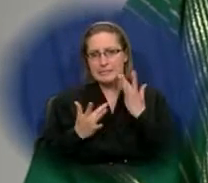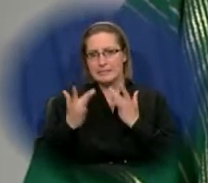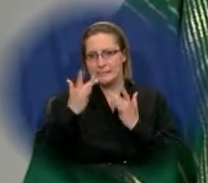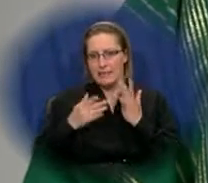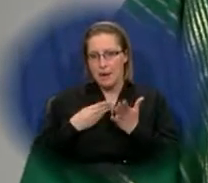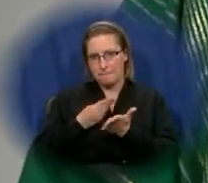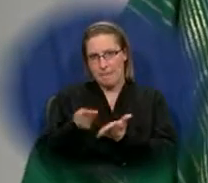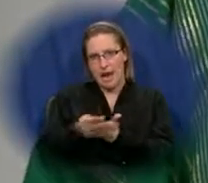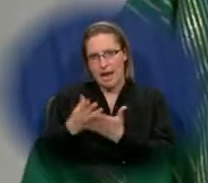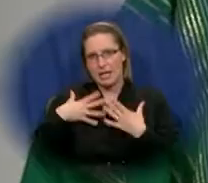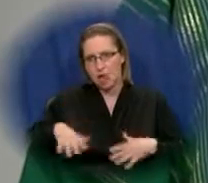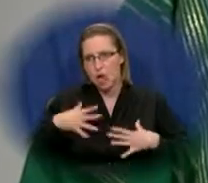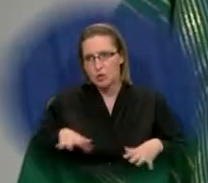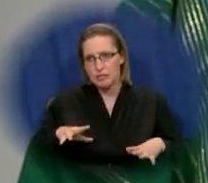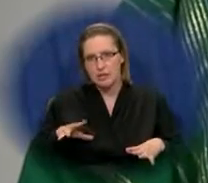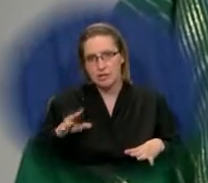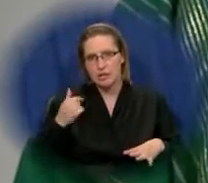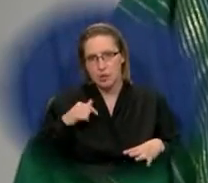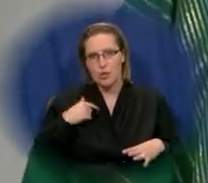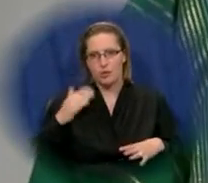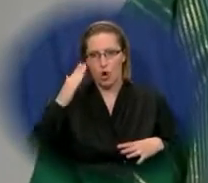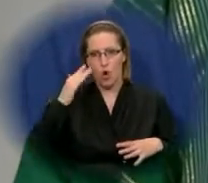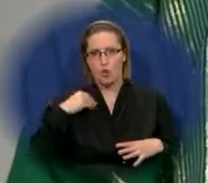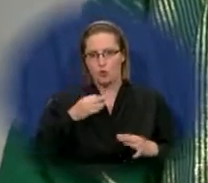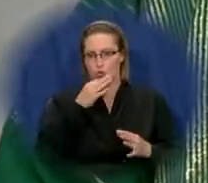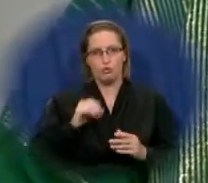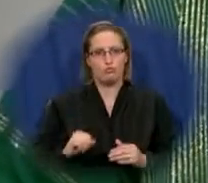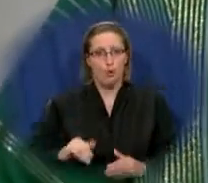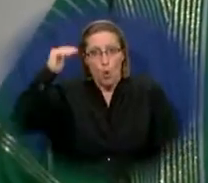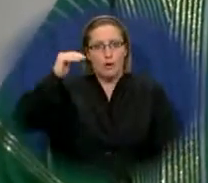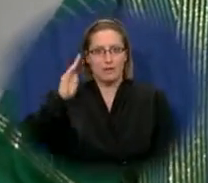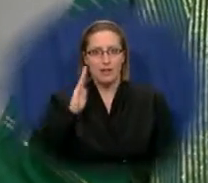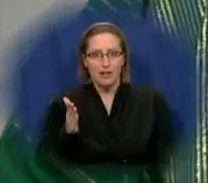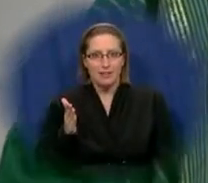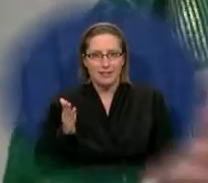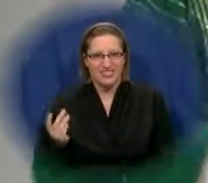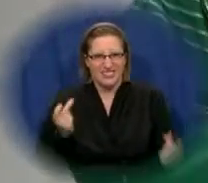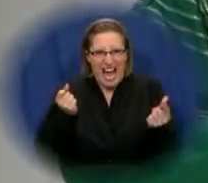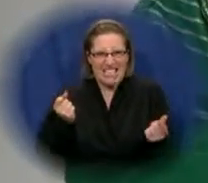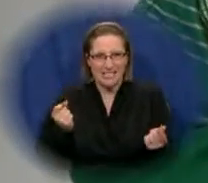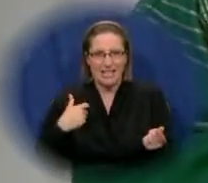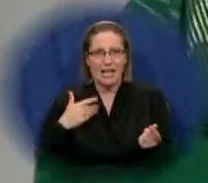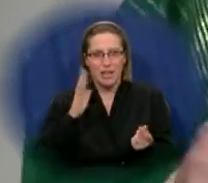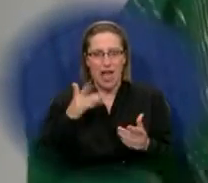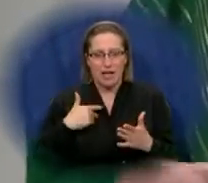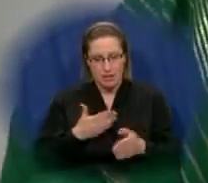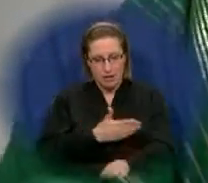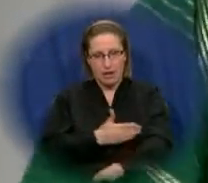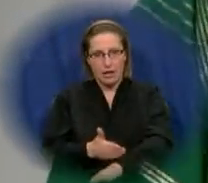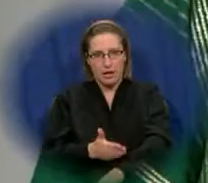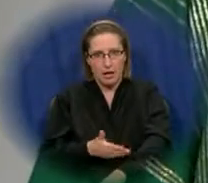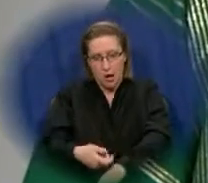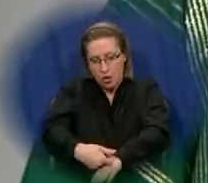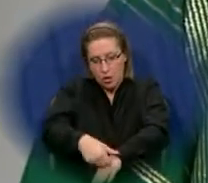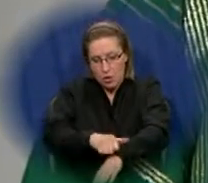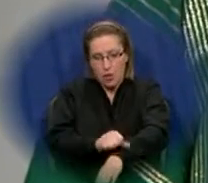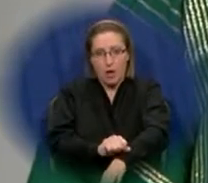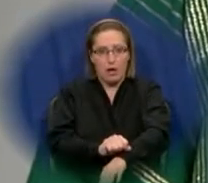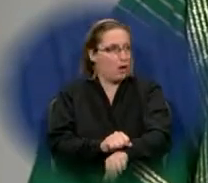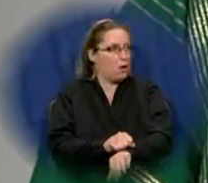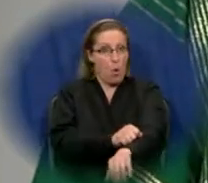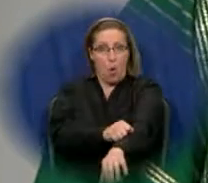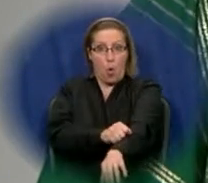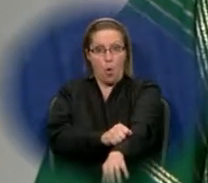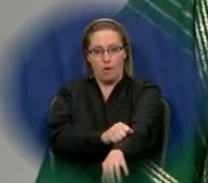clothes, that we were in the midst of growth spurts and being able to let out the cuffs and let out those things as